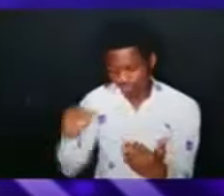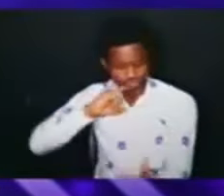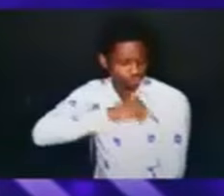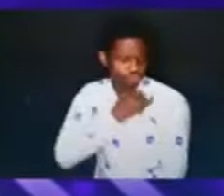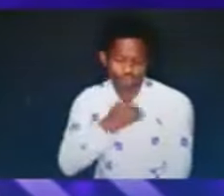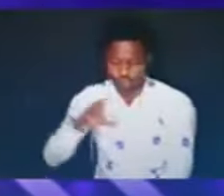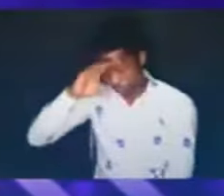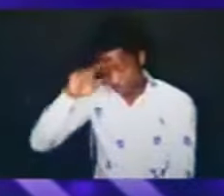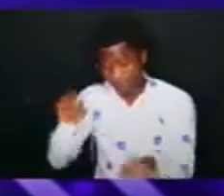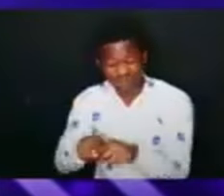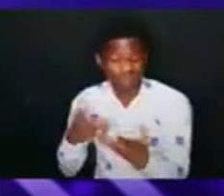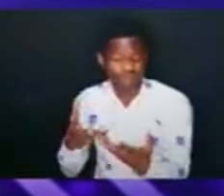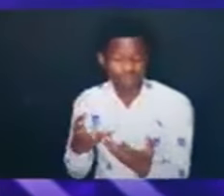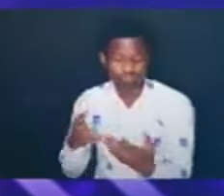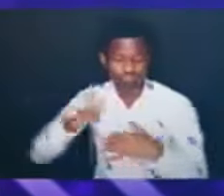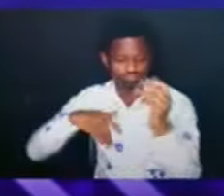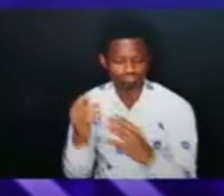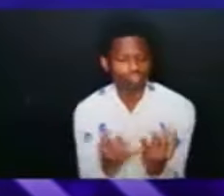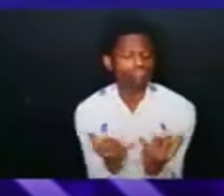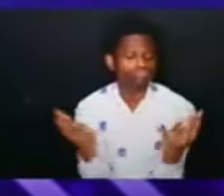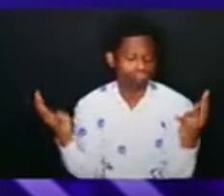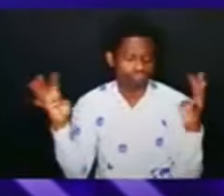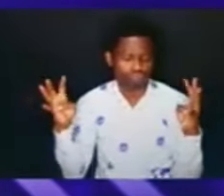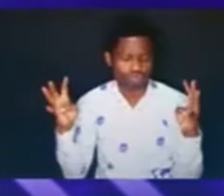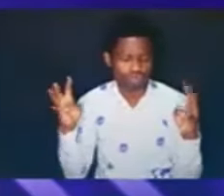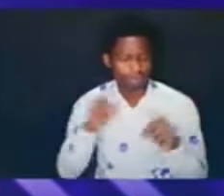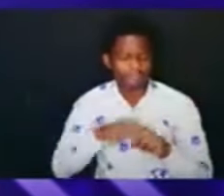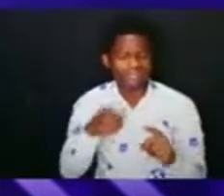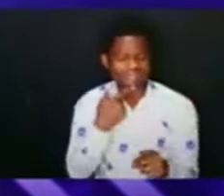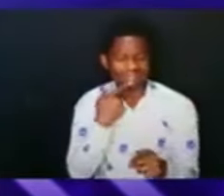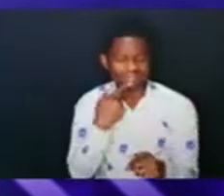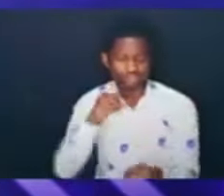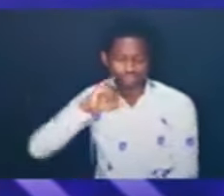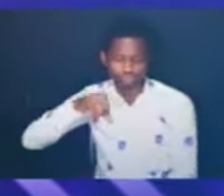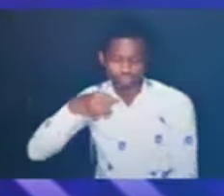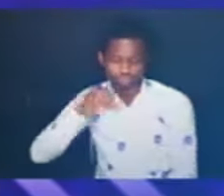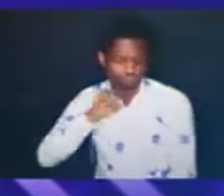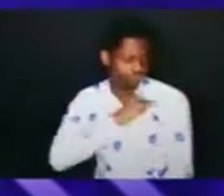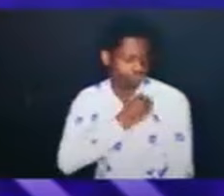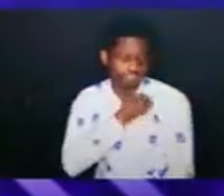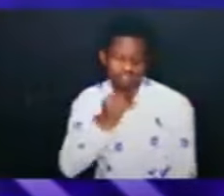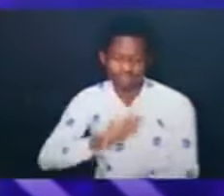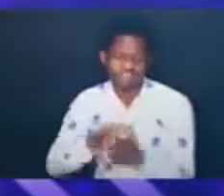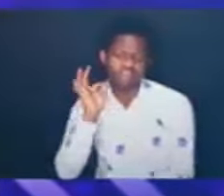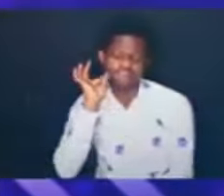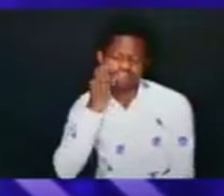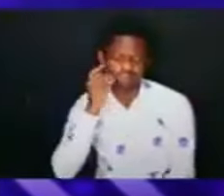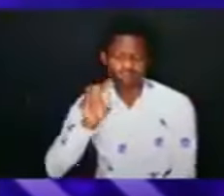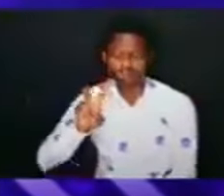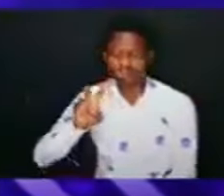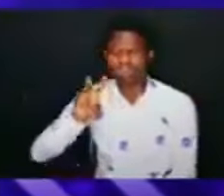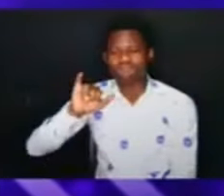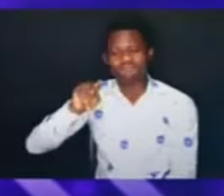But he says that Joseph is a fruitful vine, a fruitful vine near a spring, whose